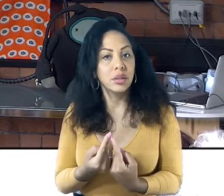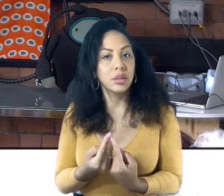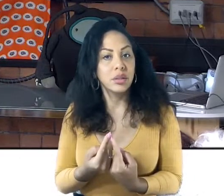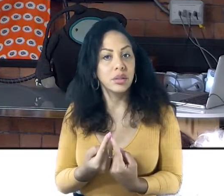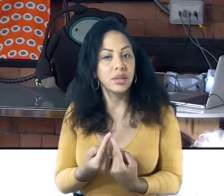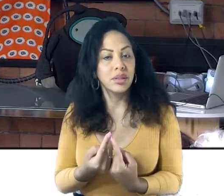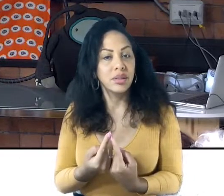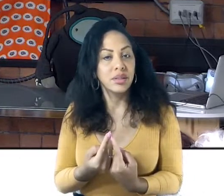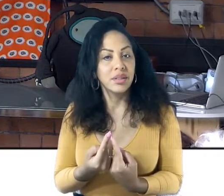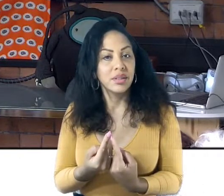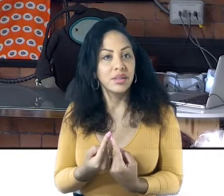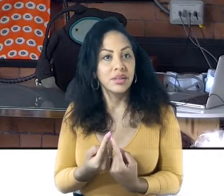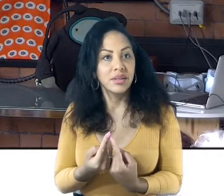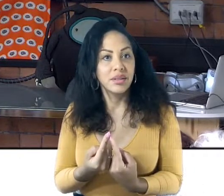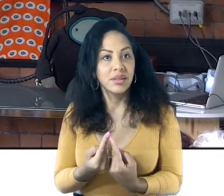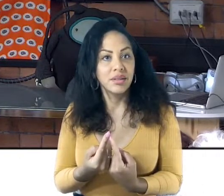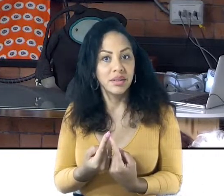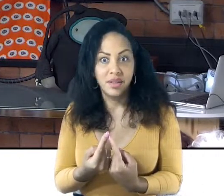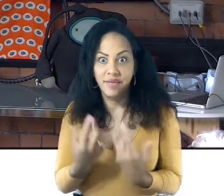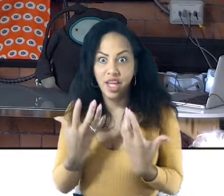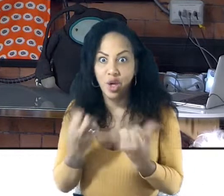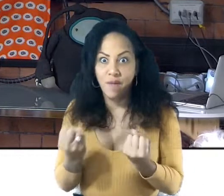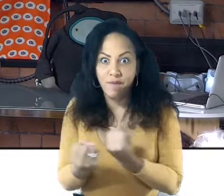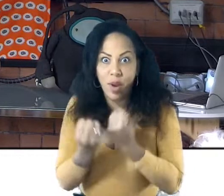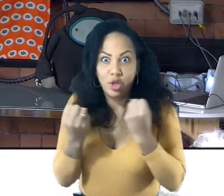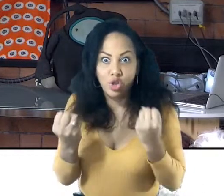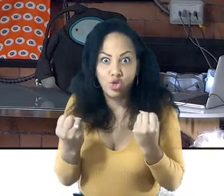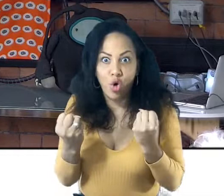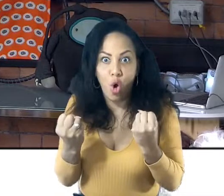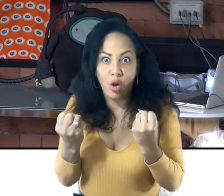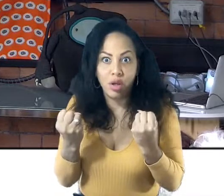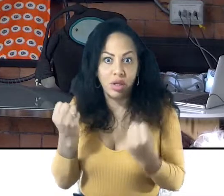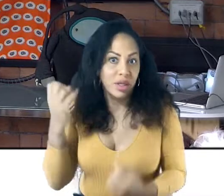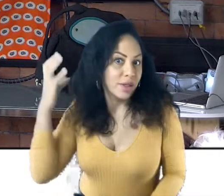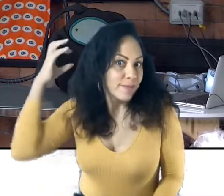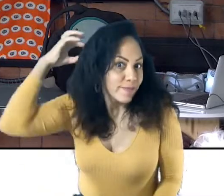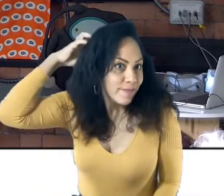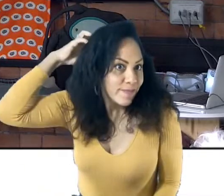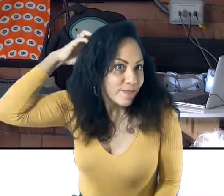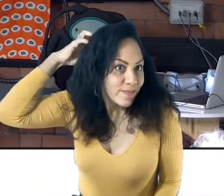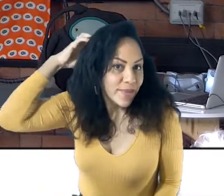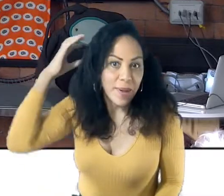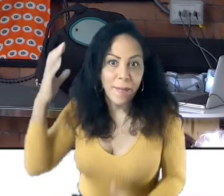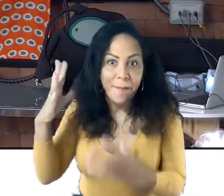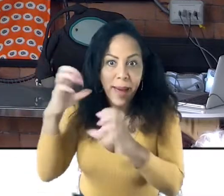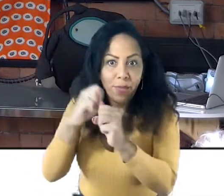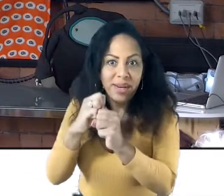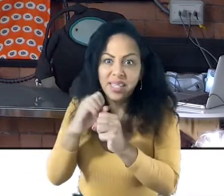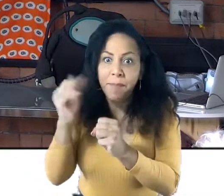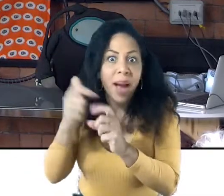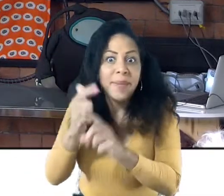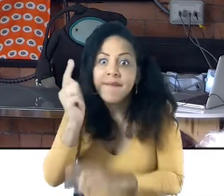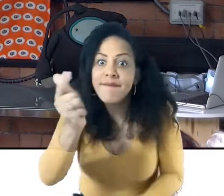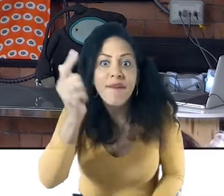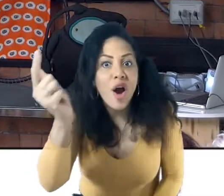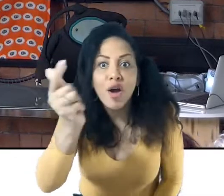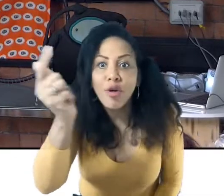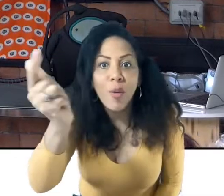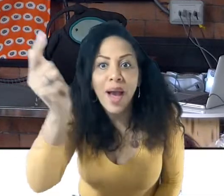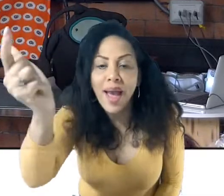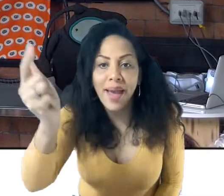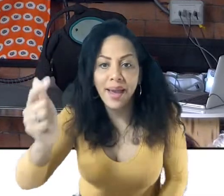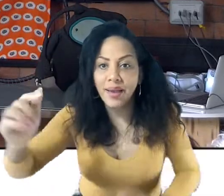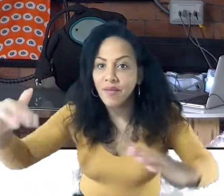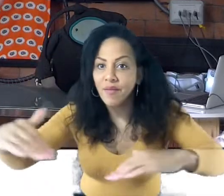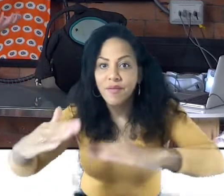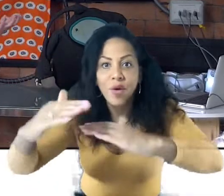say, a large space in your mind might be across the ocean, you know? I always think that when I get to the